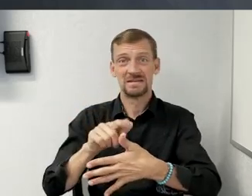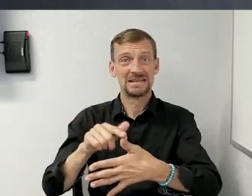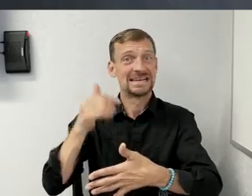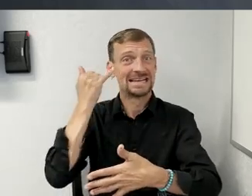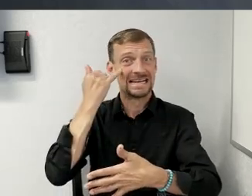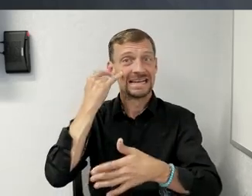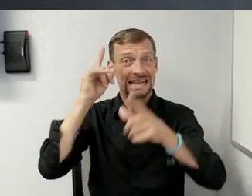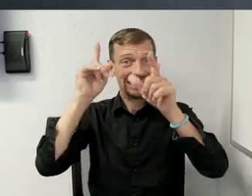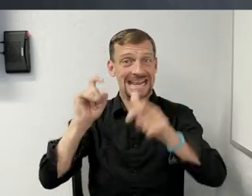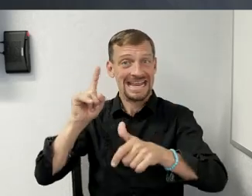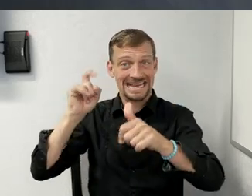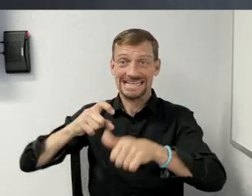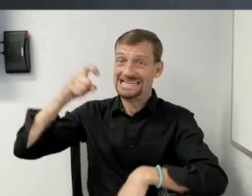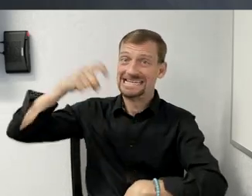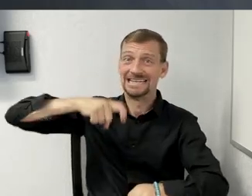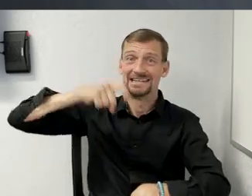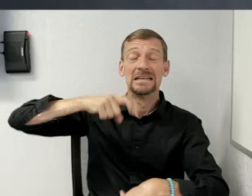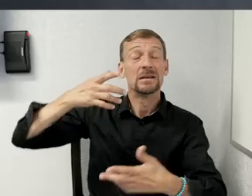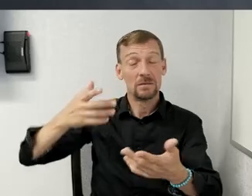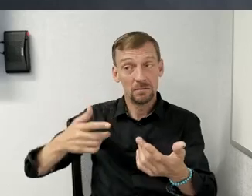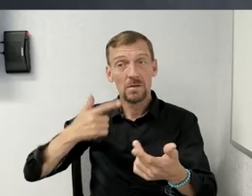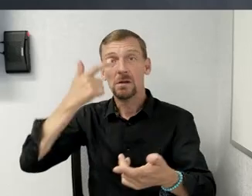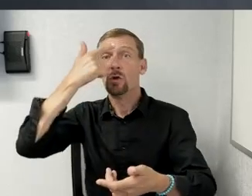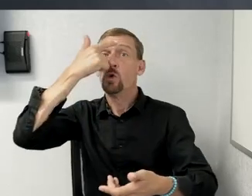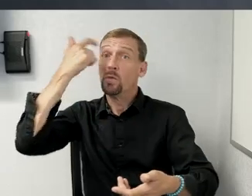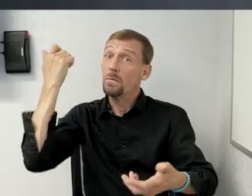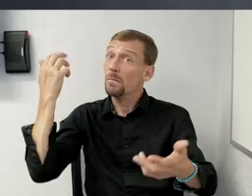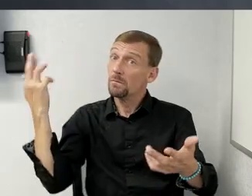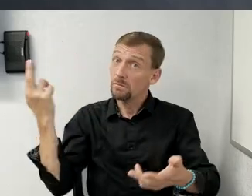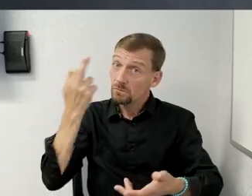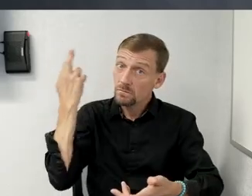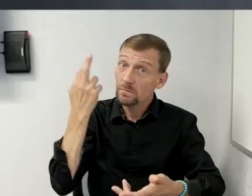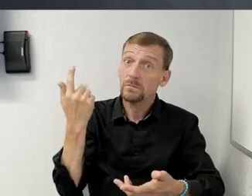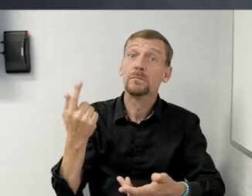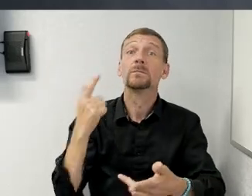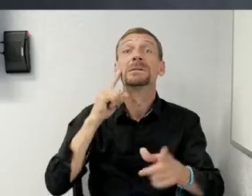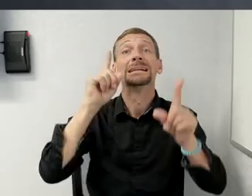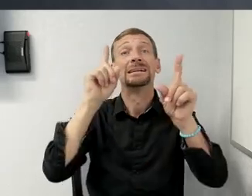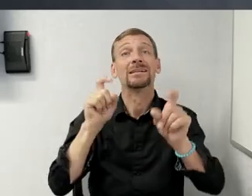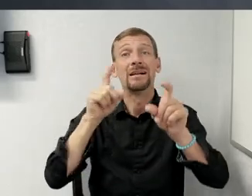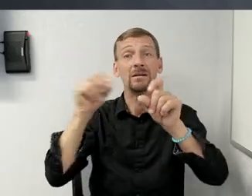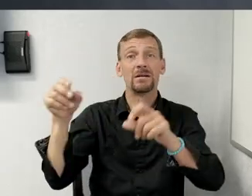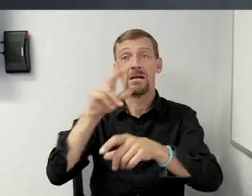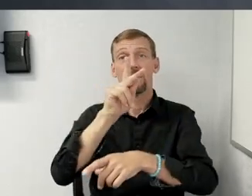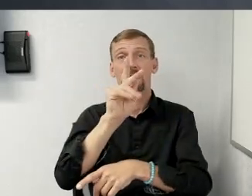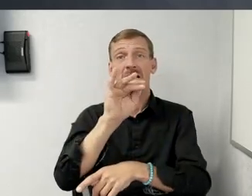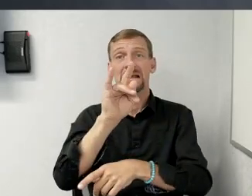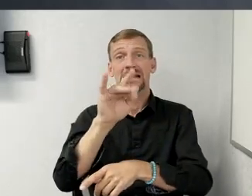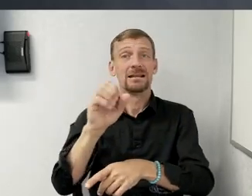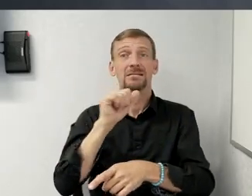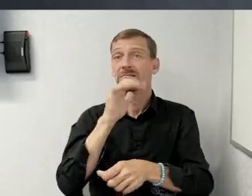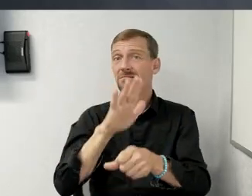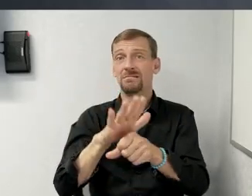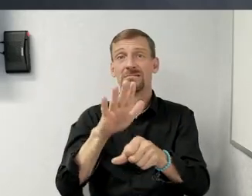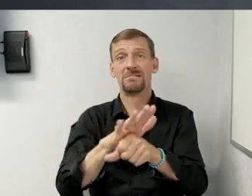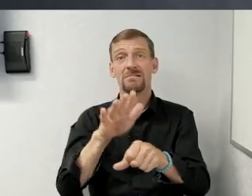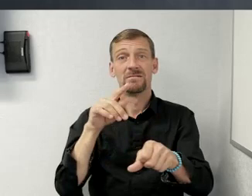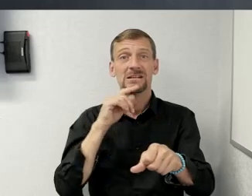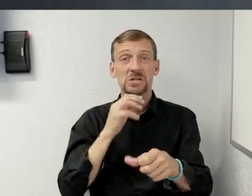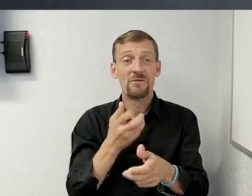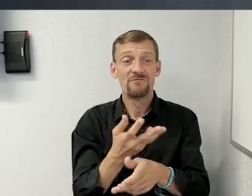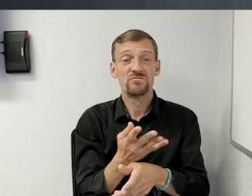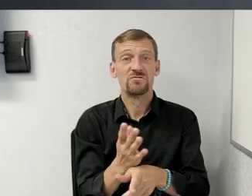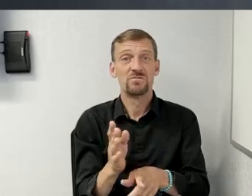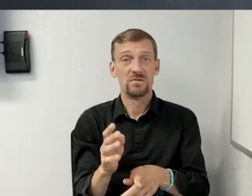of testing, largely because testing kits were very scarce initially.